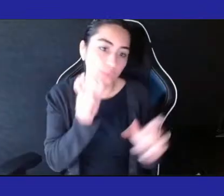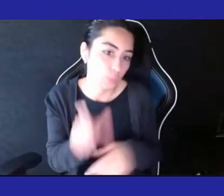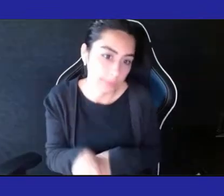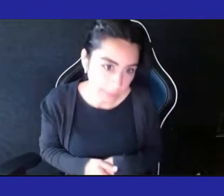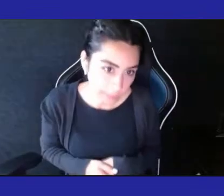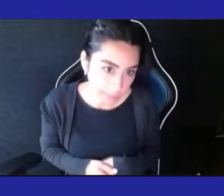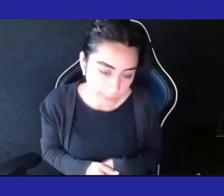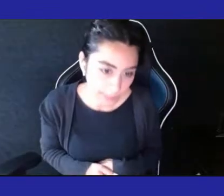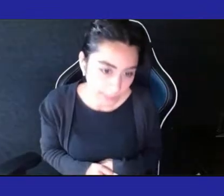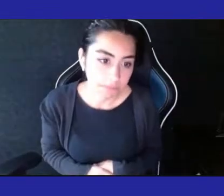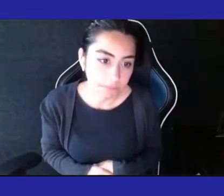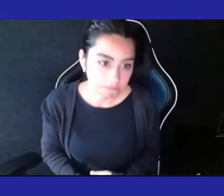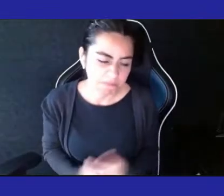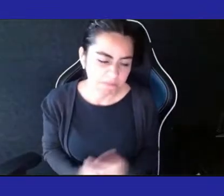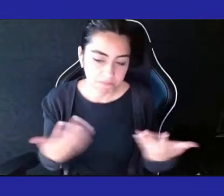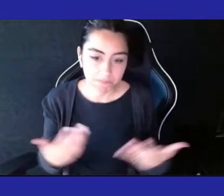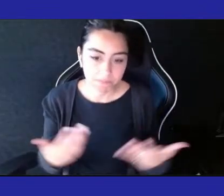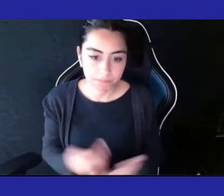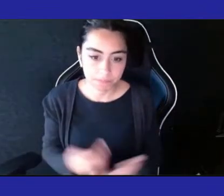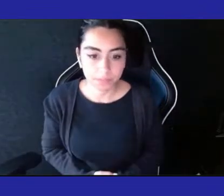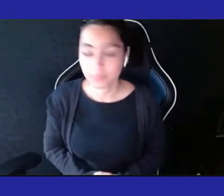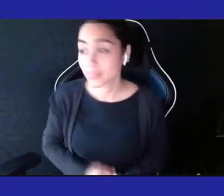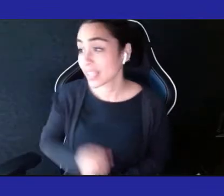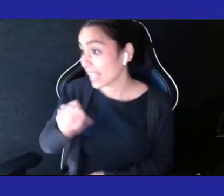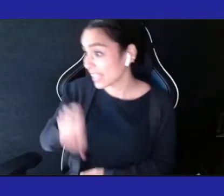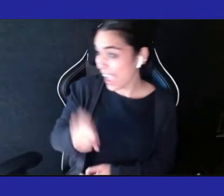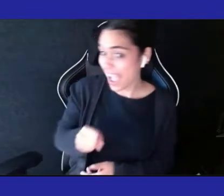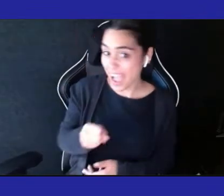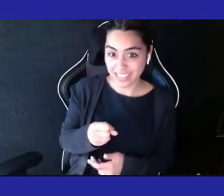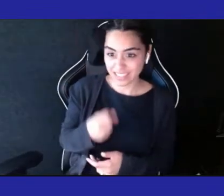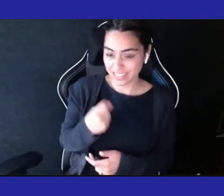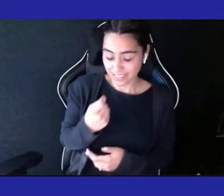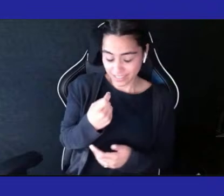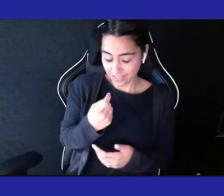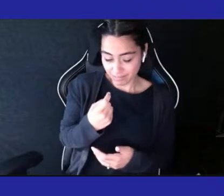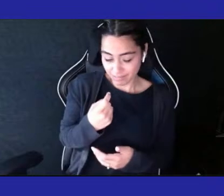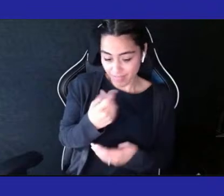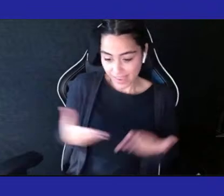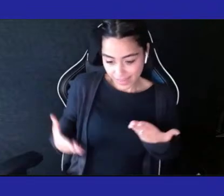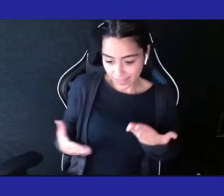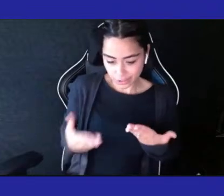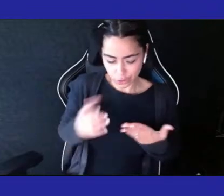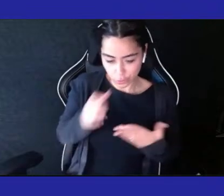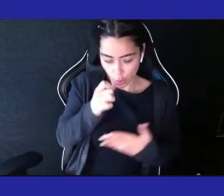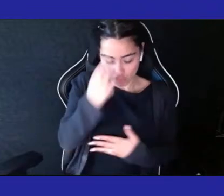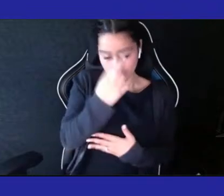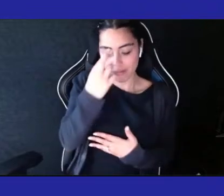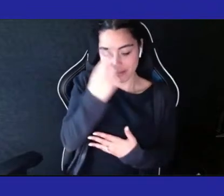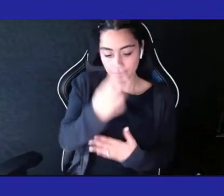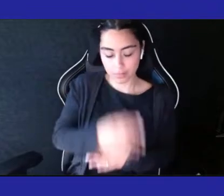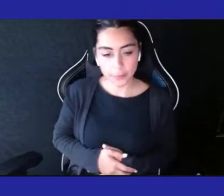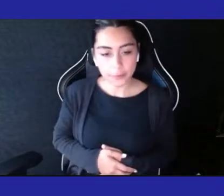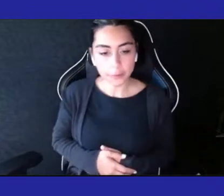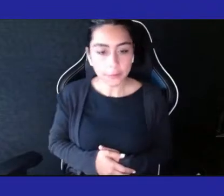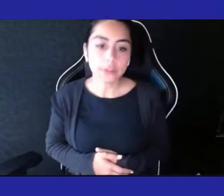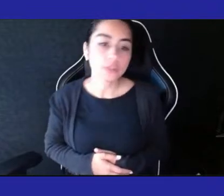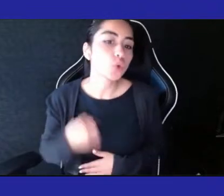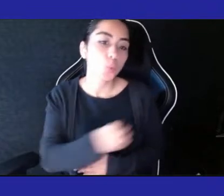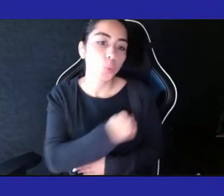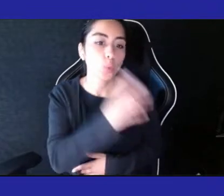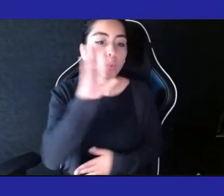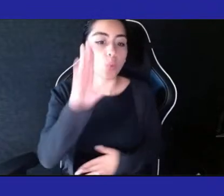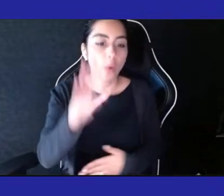Good. Yeah, the things you don't think about. But we will bring a goal for